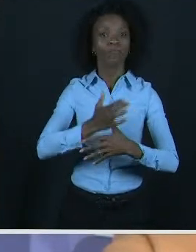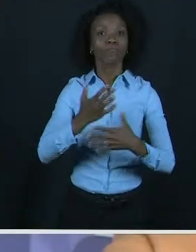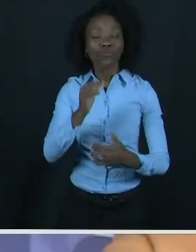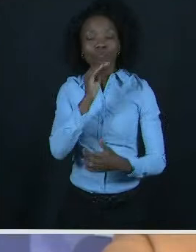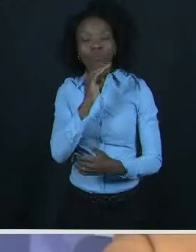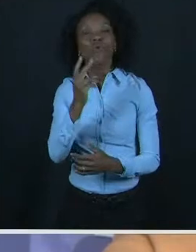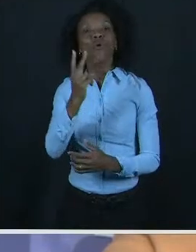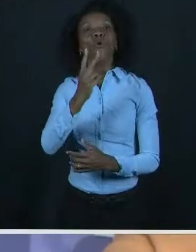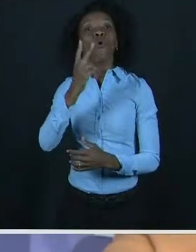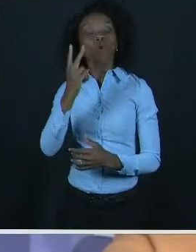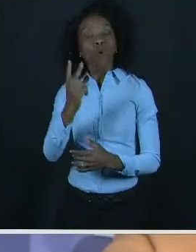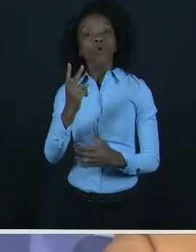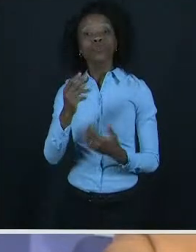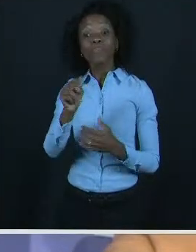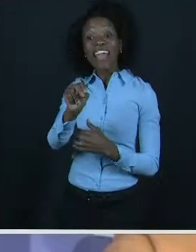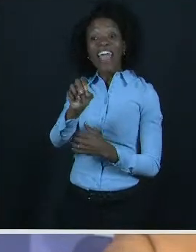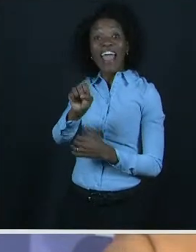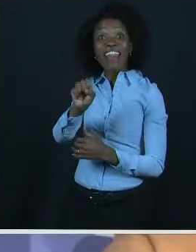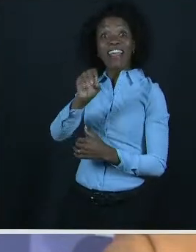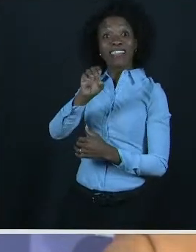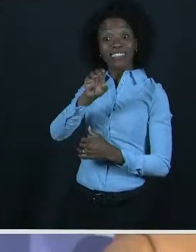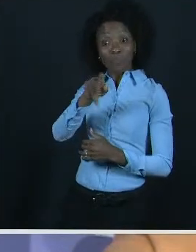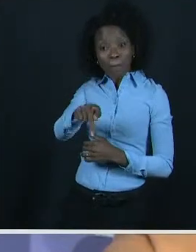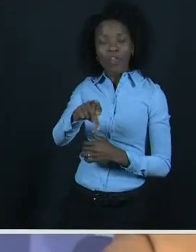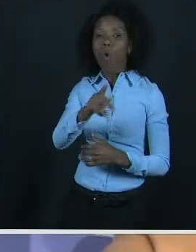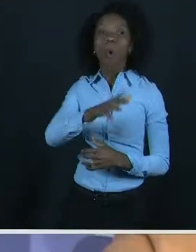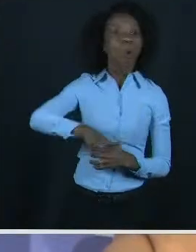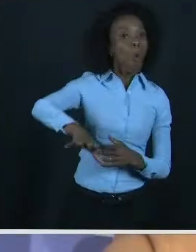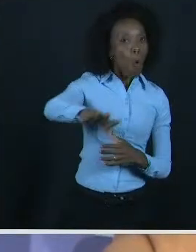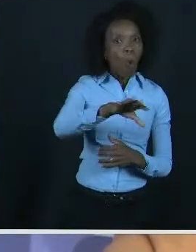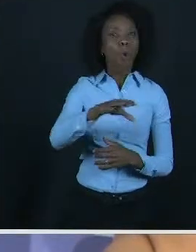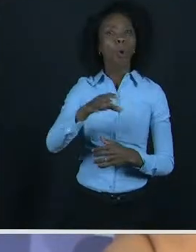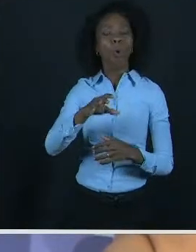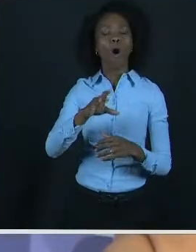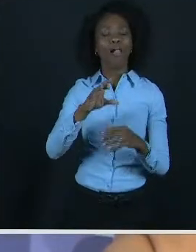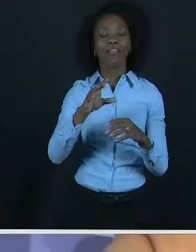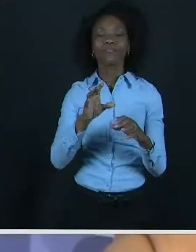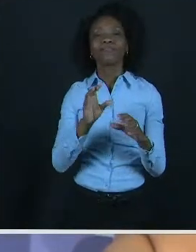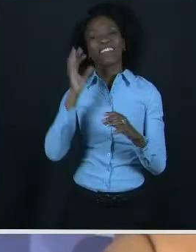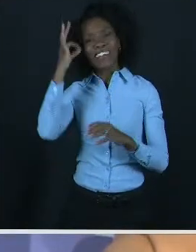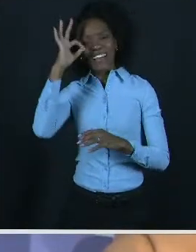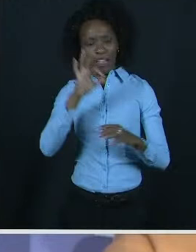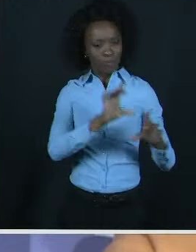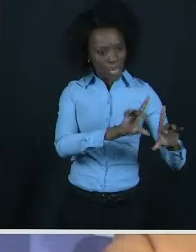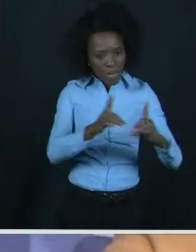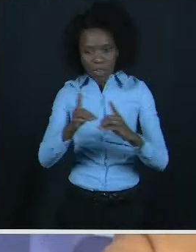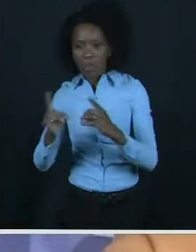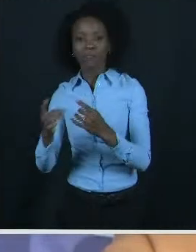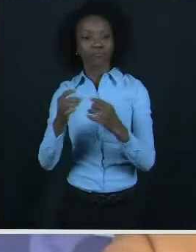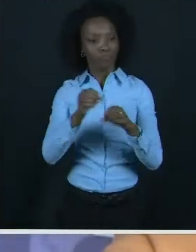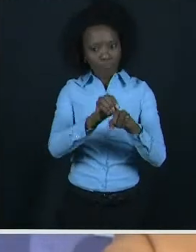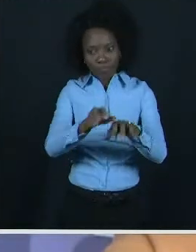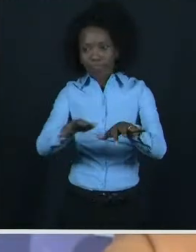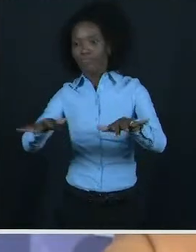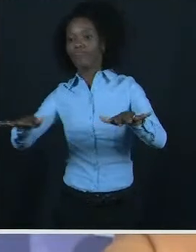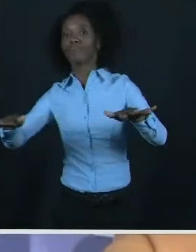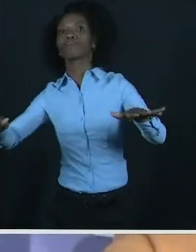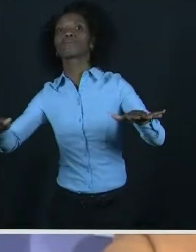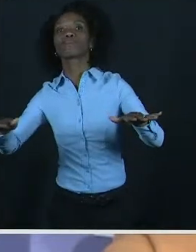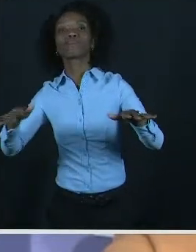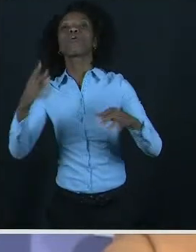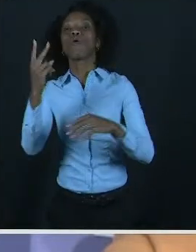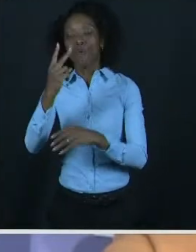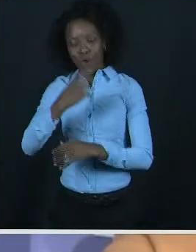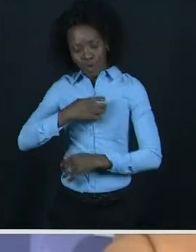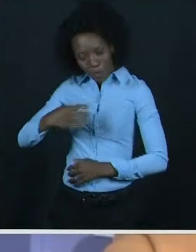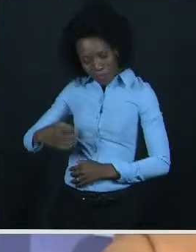the NSP across all organs of the state was placed in the presidency.